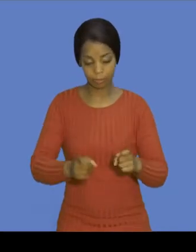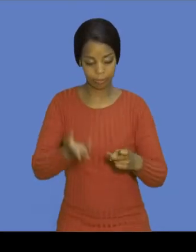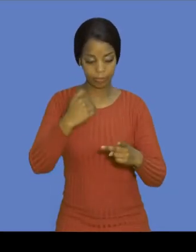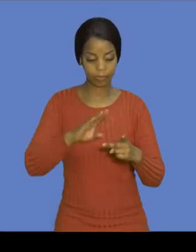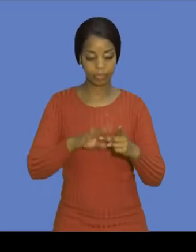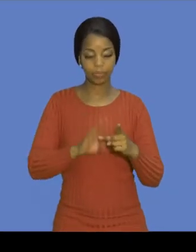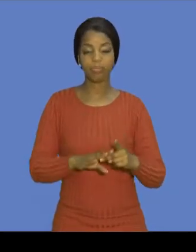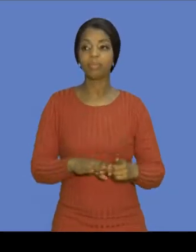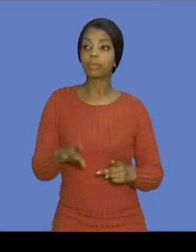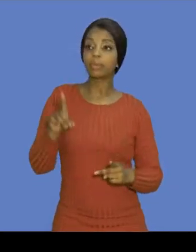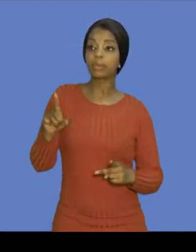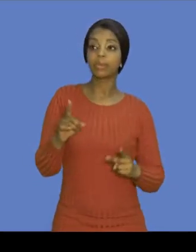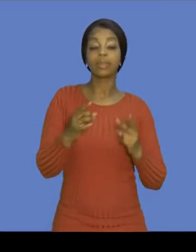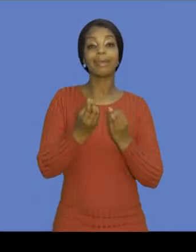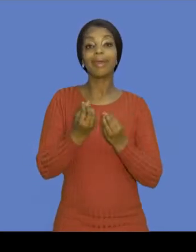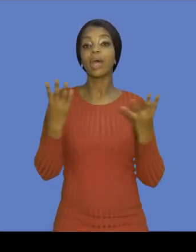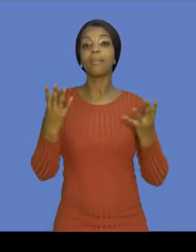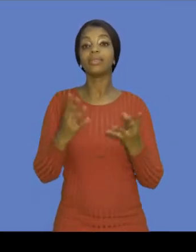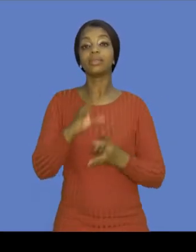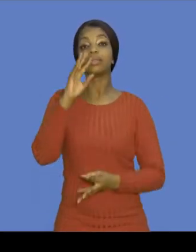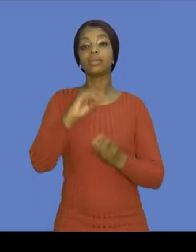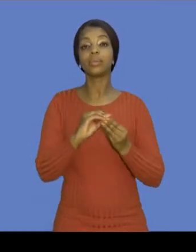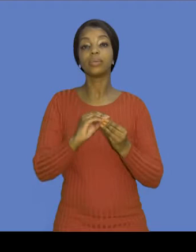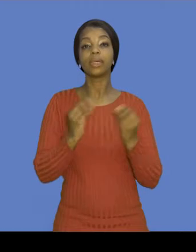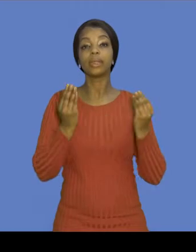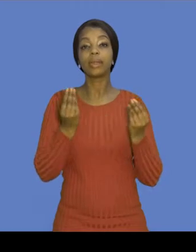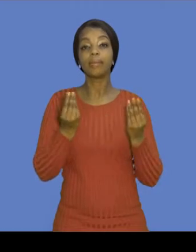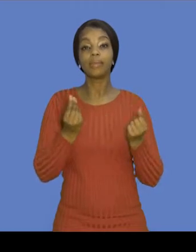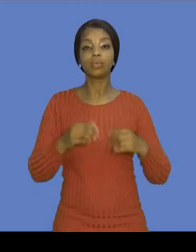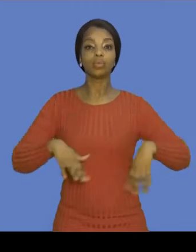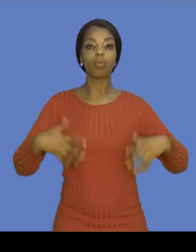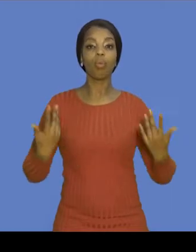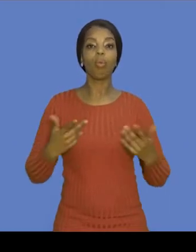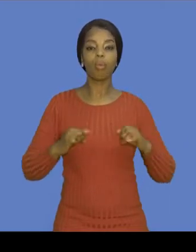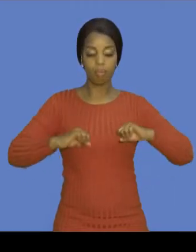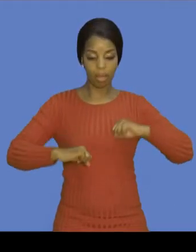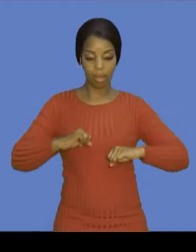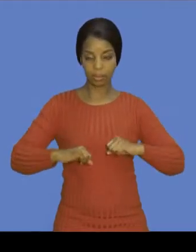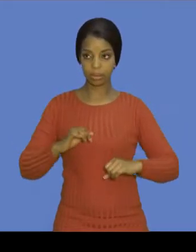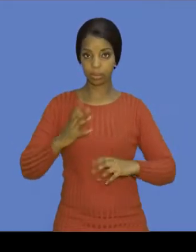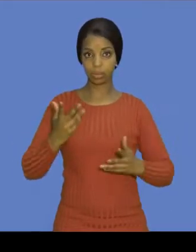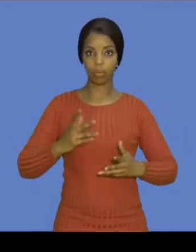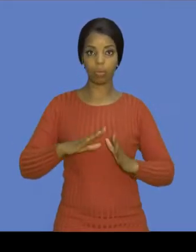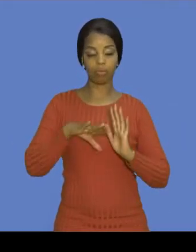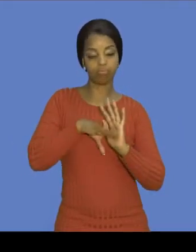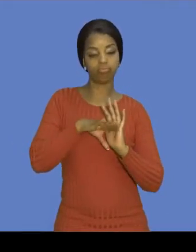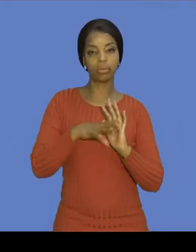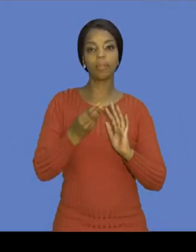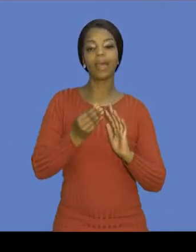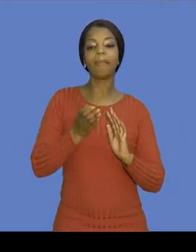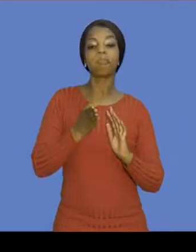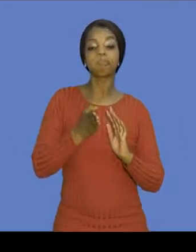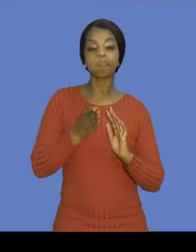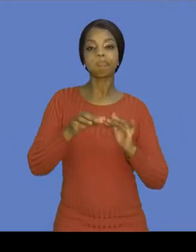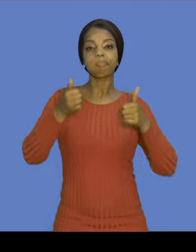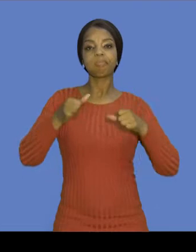at how much will then she have as the total amount or the total balance in her account after the